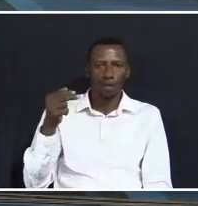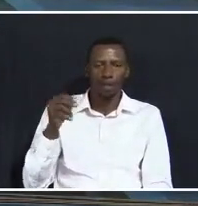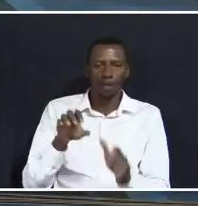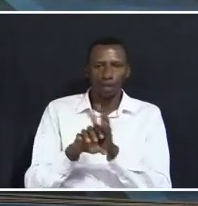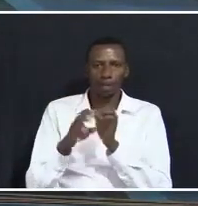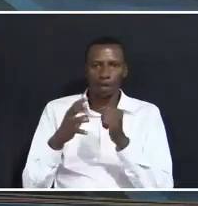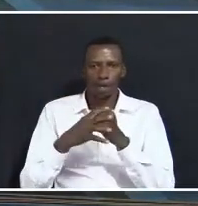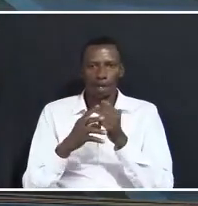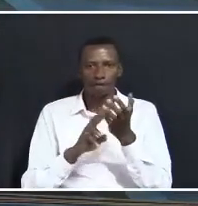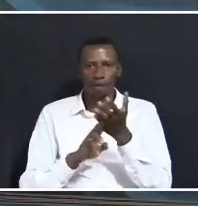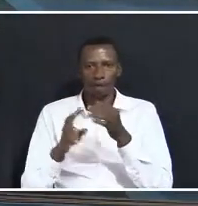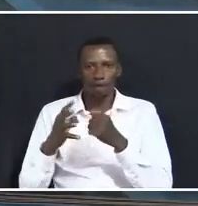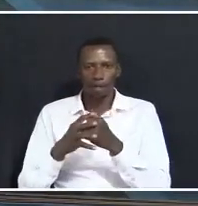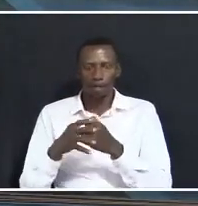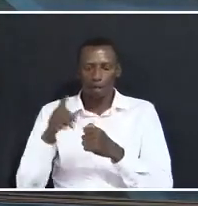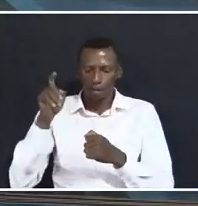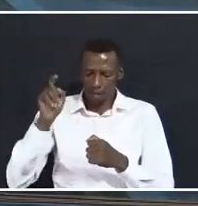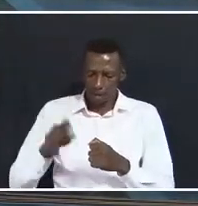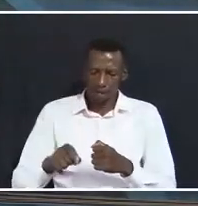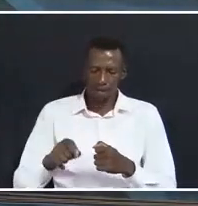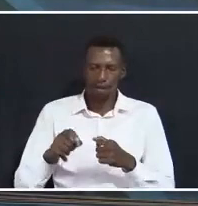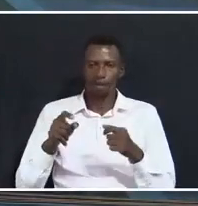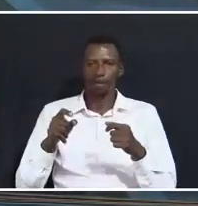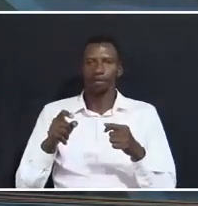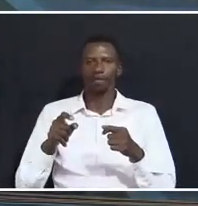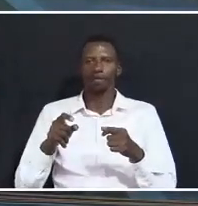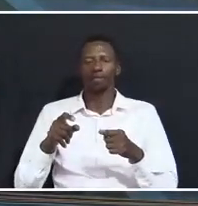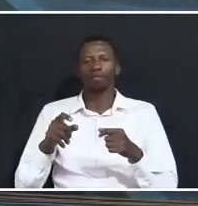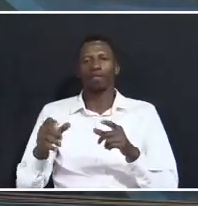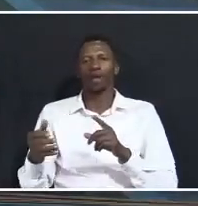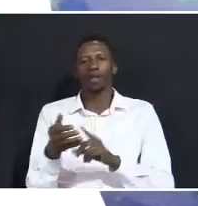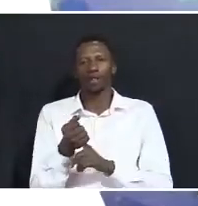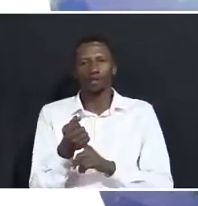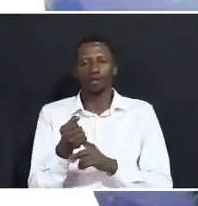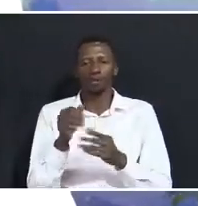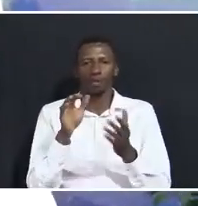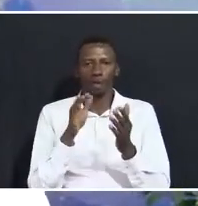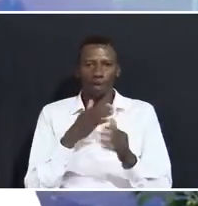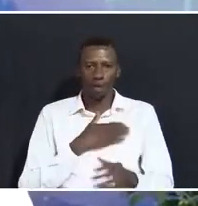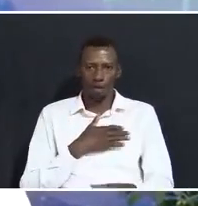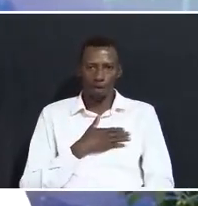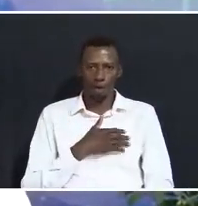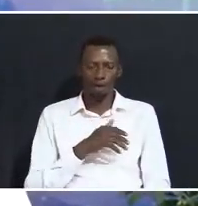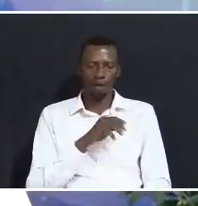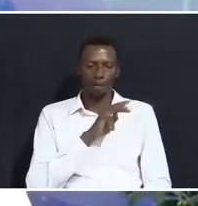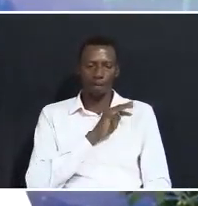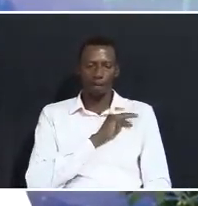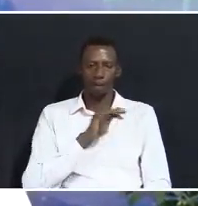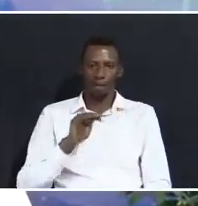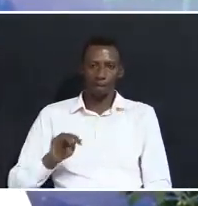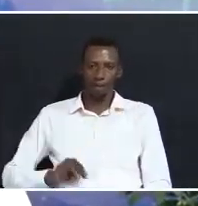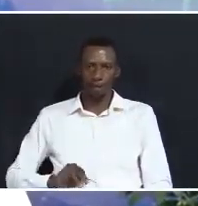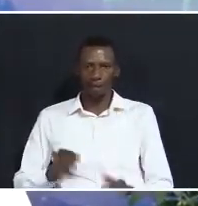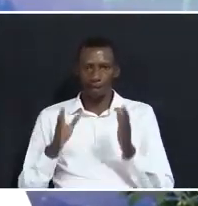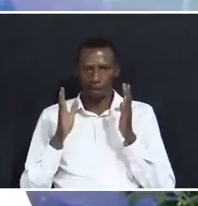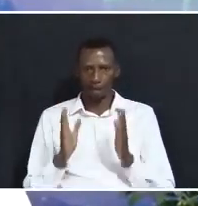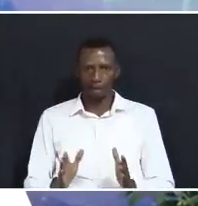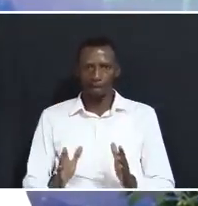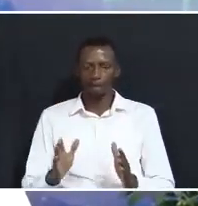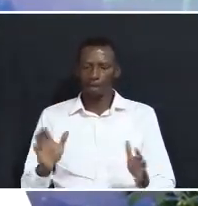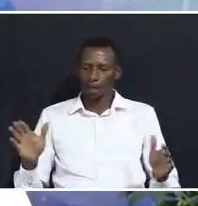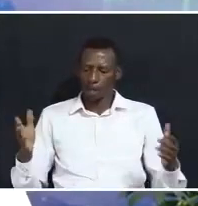to pass. That our Messiah finally is revealed. And they are